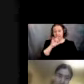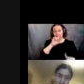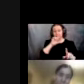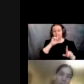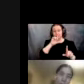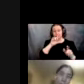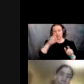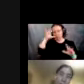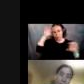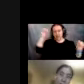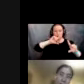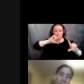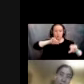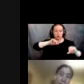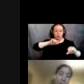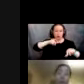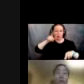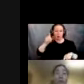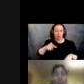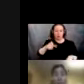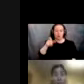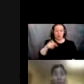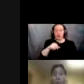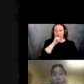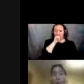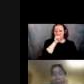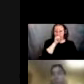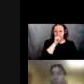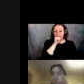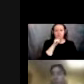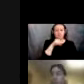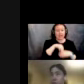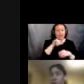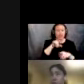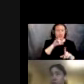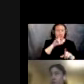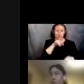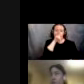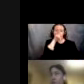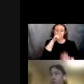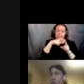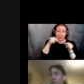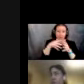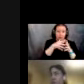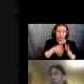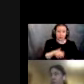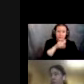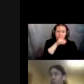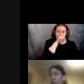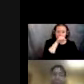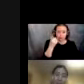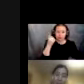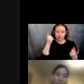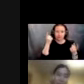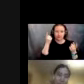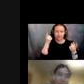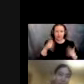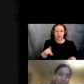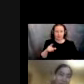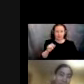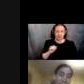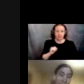right. And nowhere actually in this order mentions Japanese Americans. It just sort of happened that way.